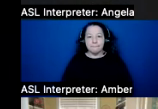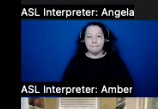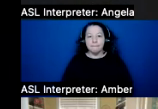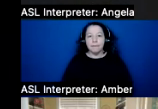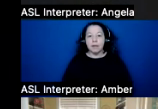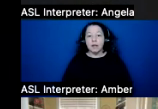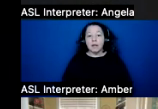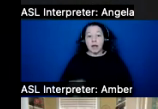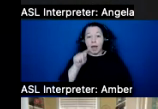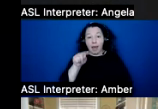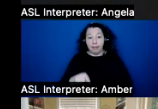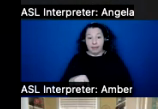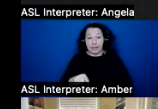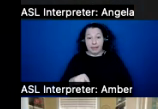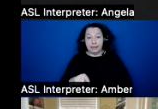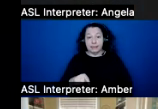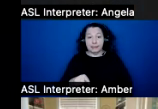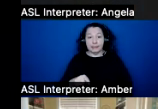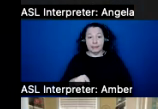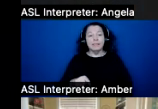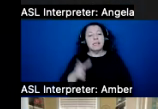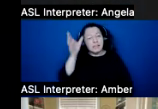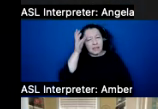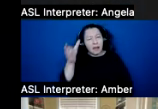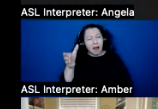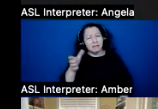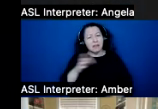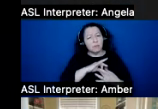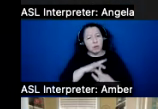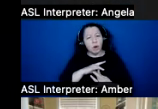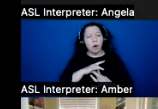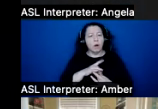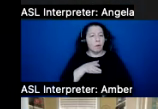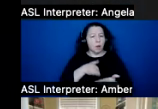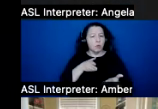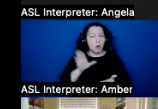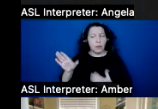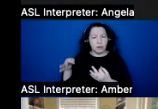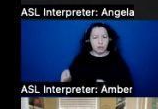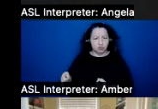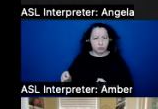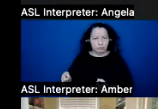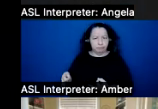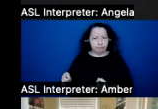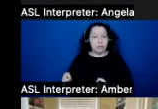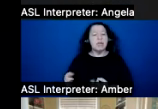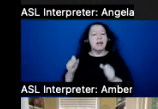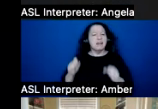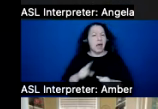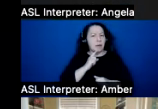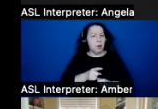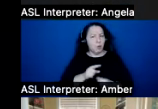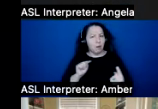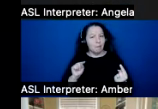And this concept of prosecutorial discretion can just be like a real